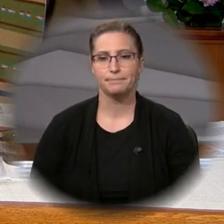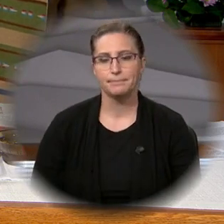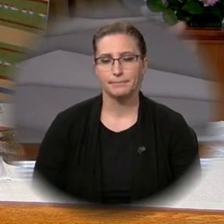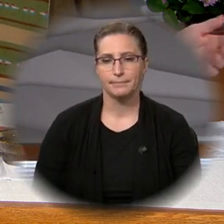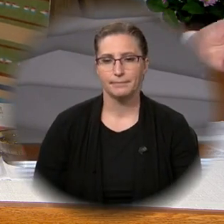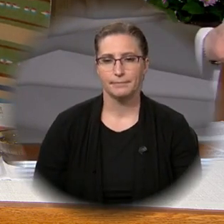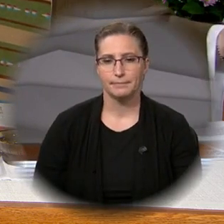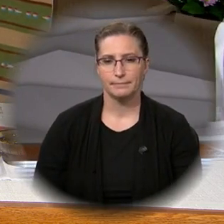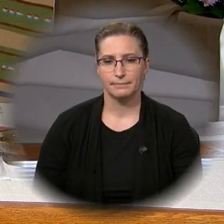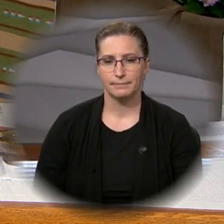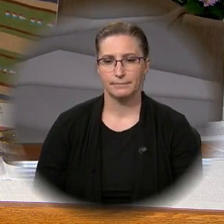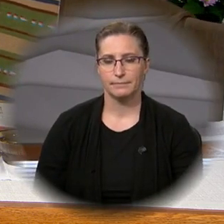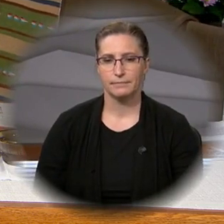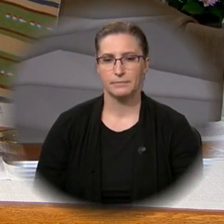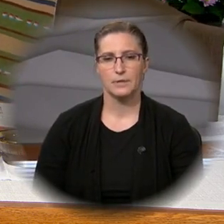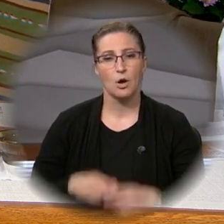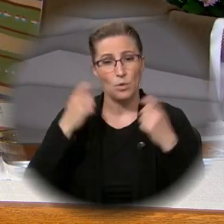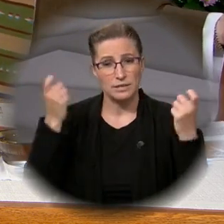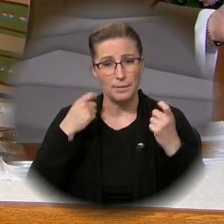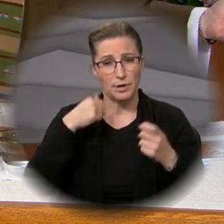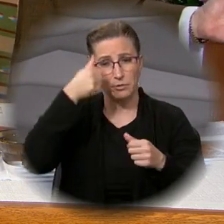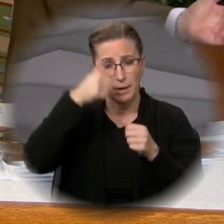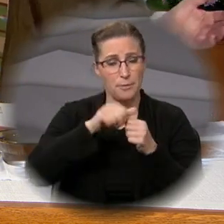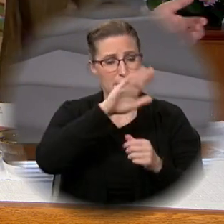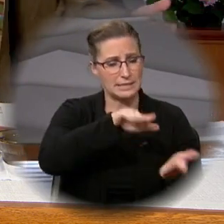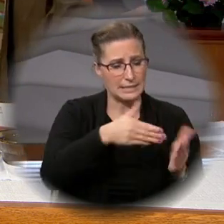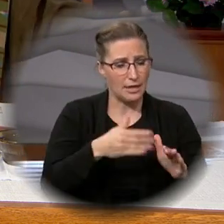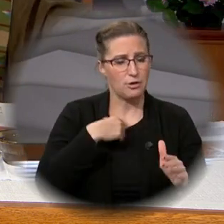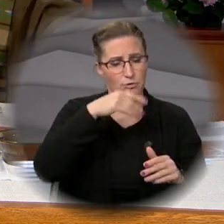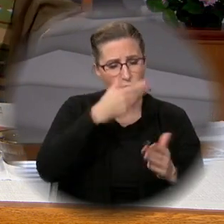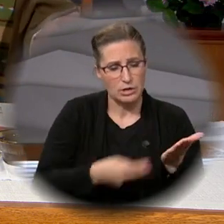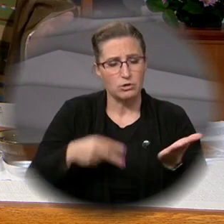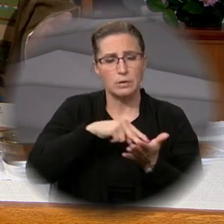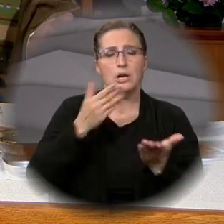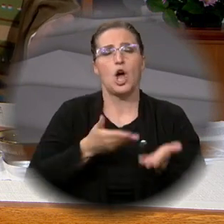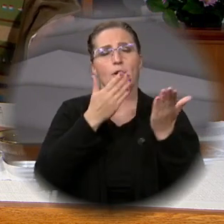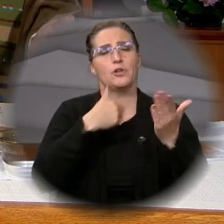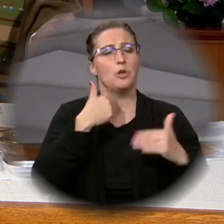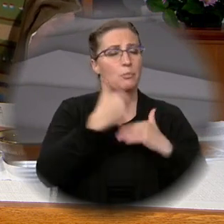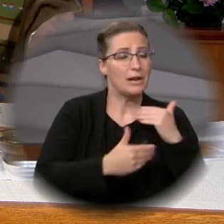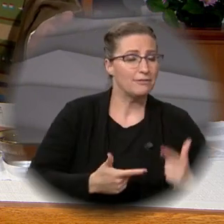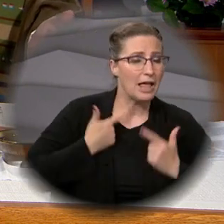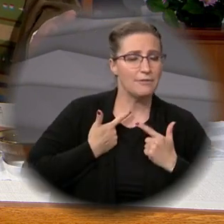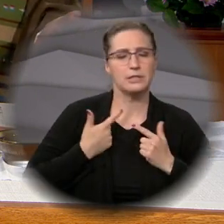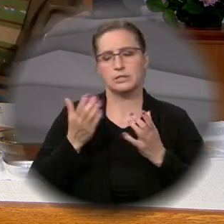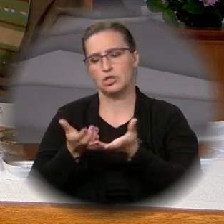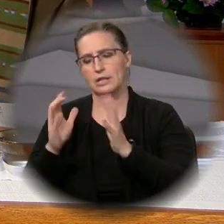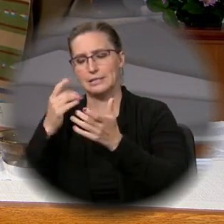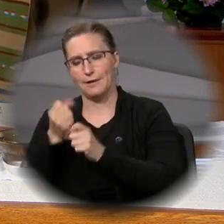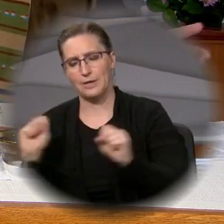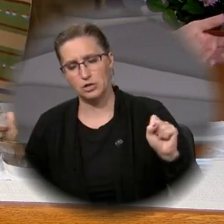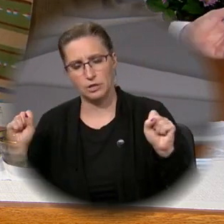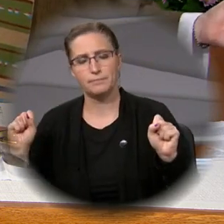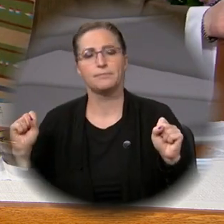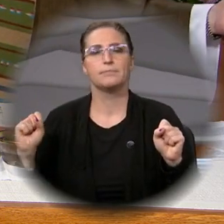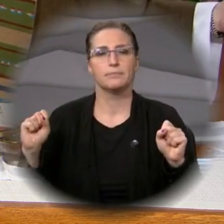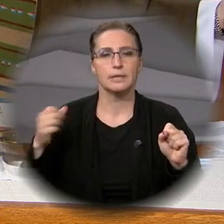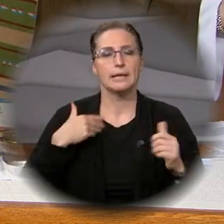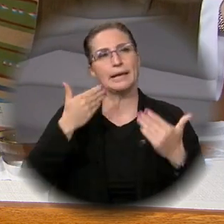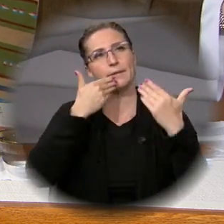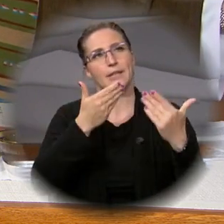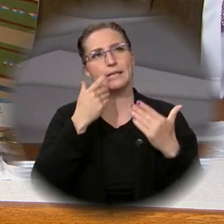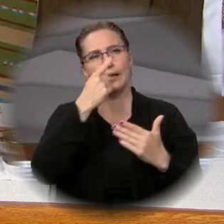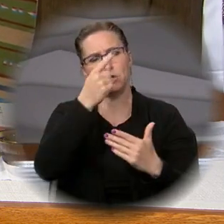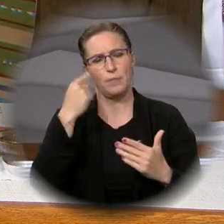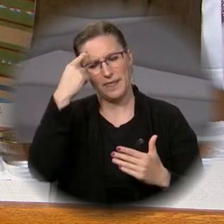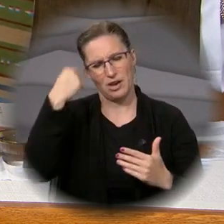again. As we celebrate the memorial of his death and resurrection, we offer you, Lord, the bread of life, the chalice of salvation, giving thanks